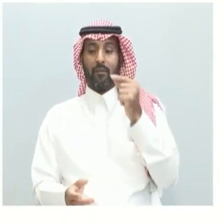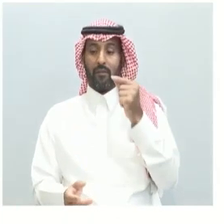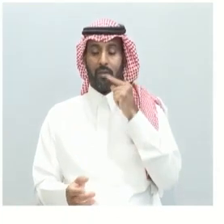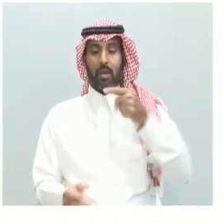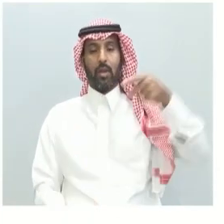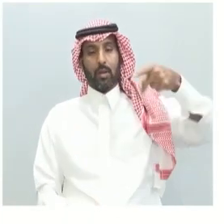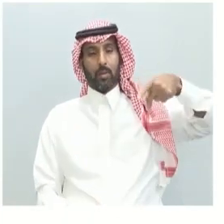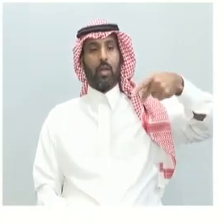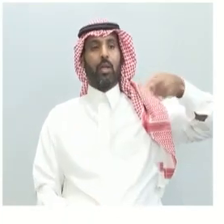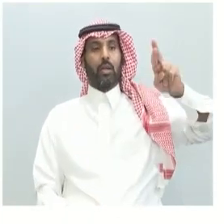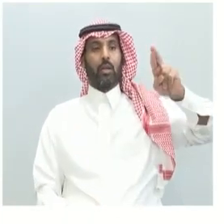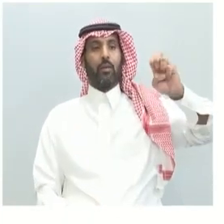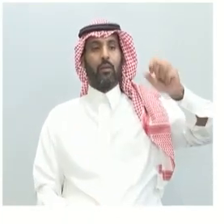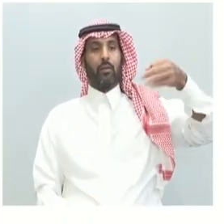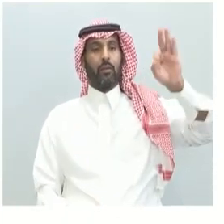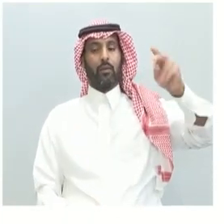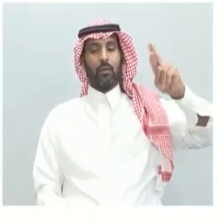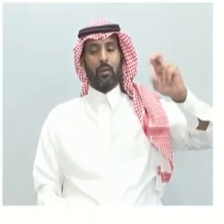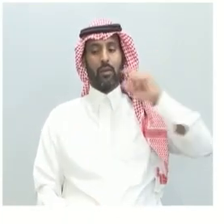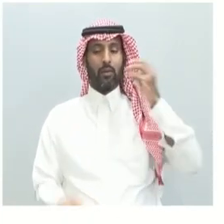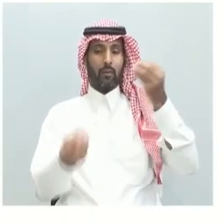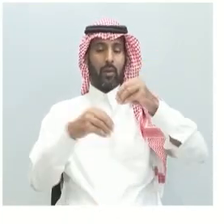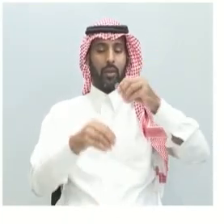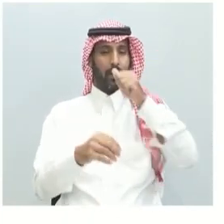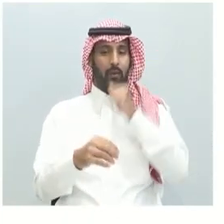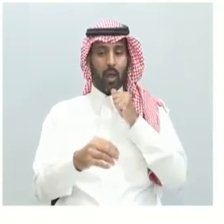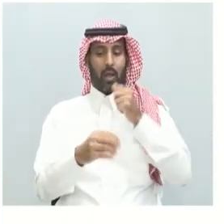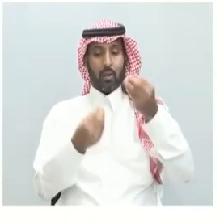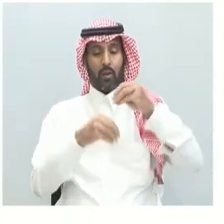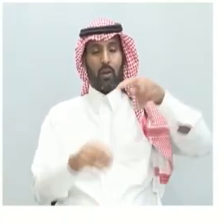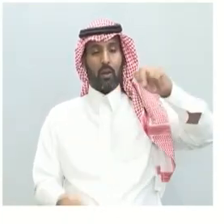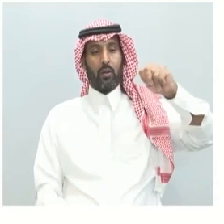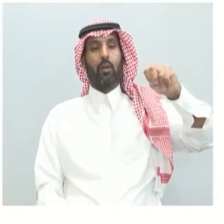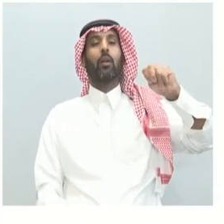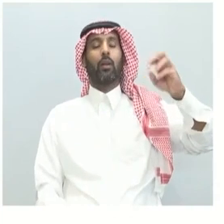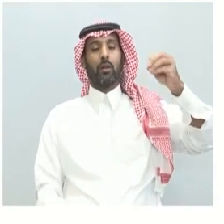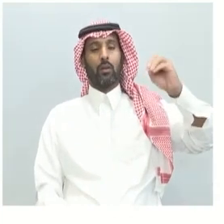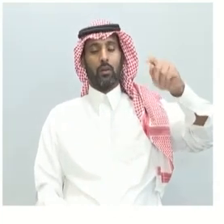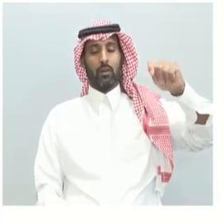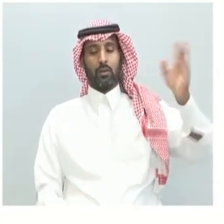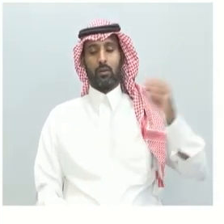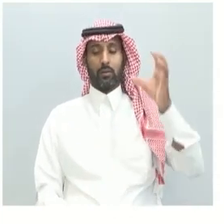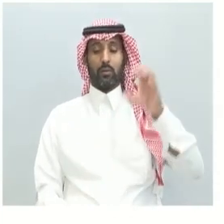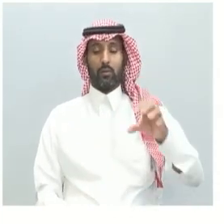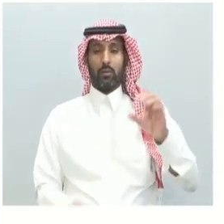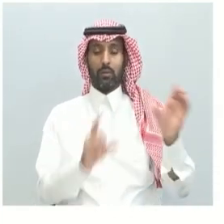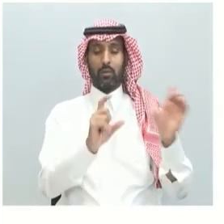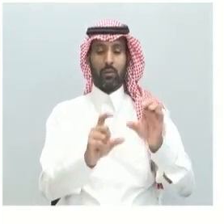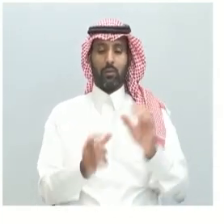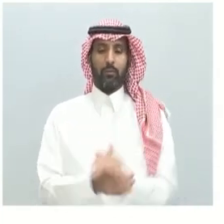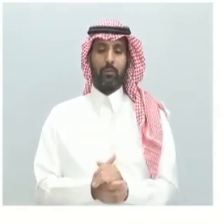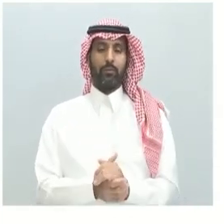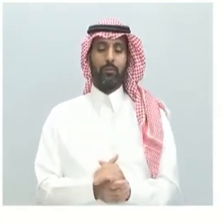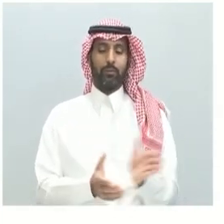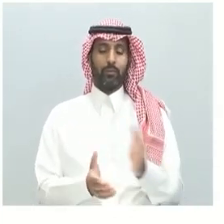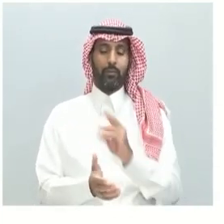The negative of would rather is would rather not. Remember this. The negative of would rather is would rather